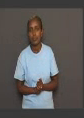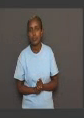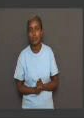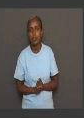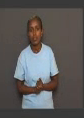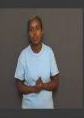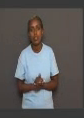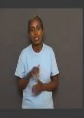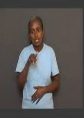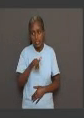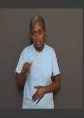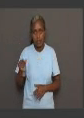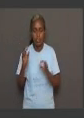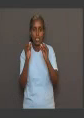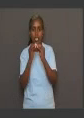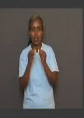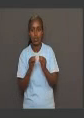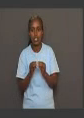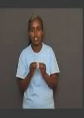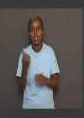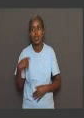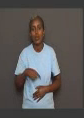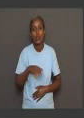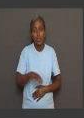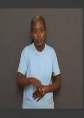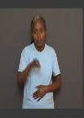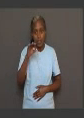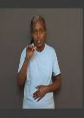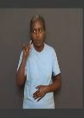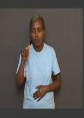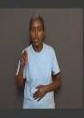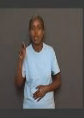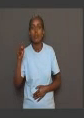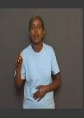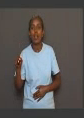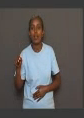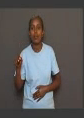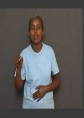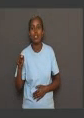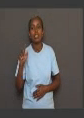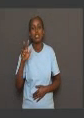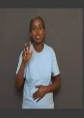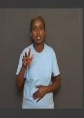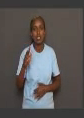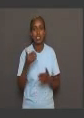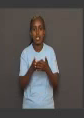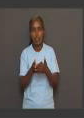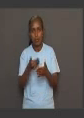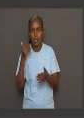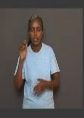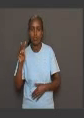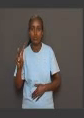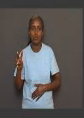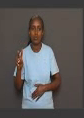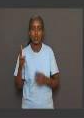By a similar calculation, we find that y prime is 3 minus